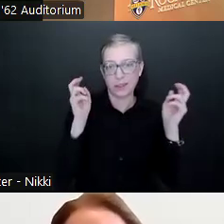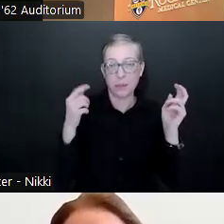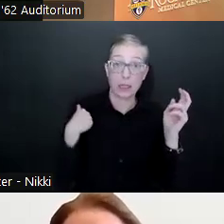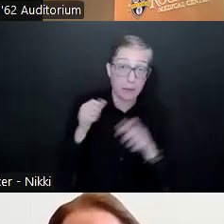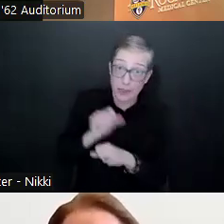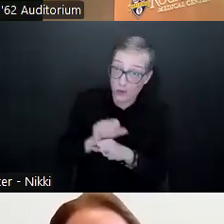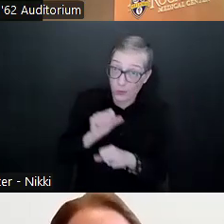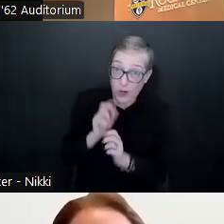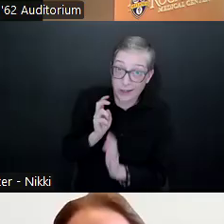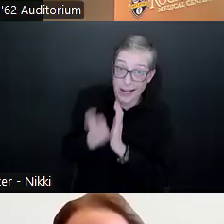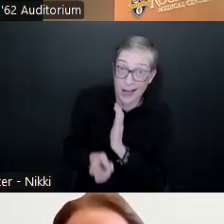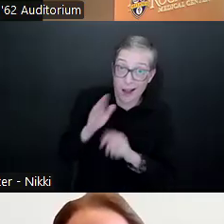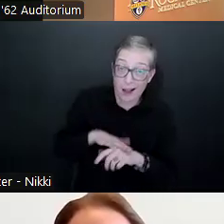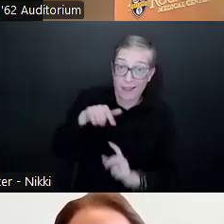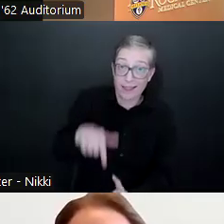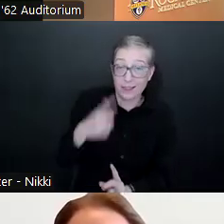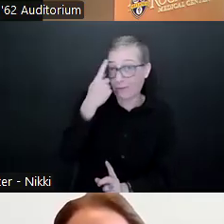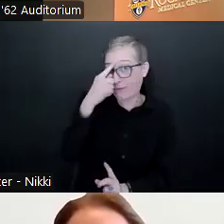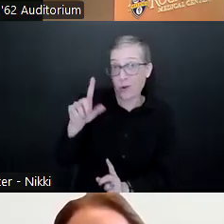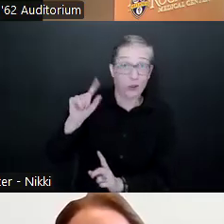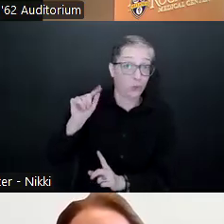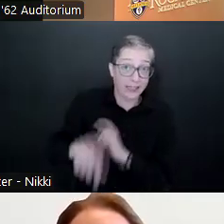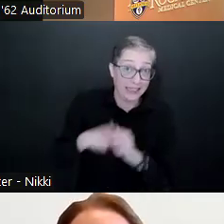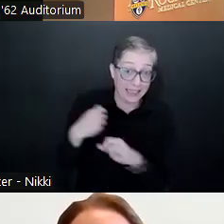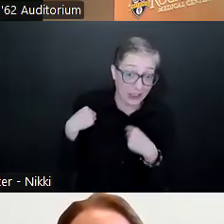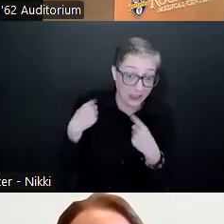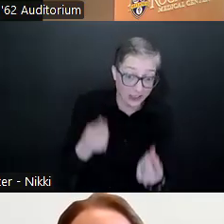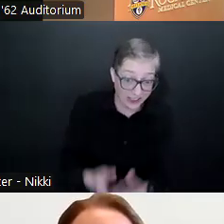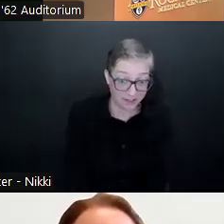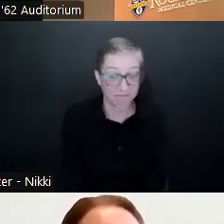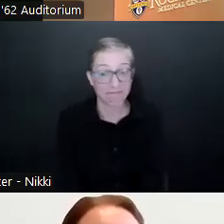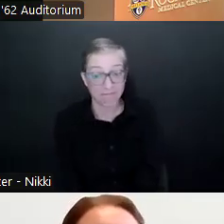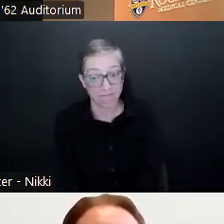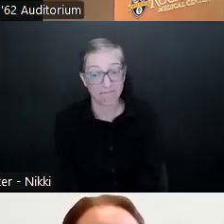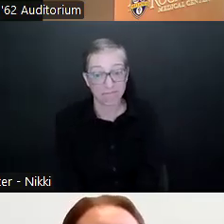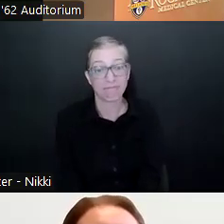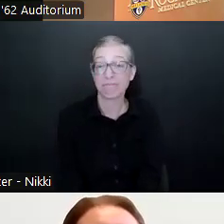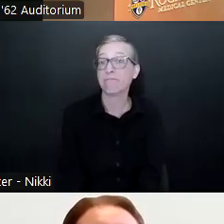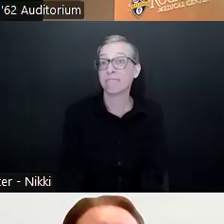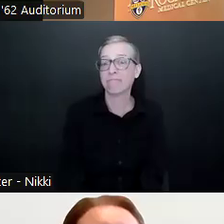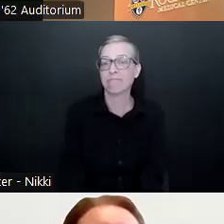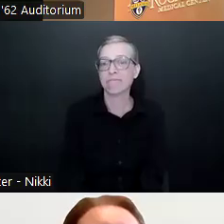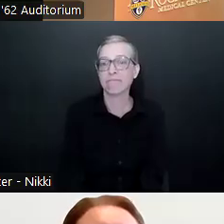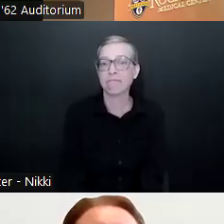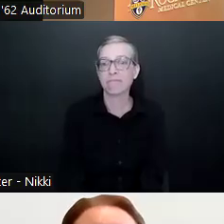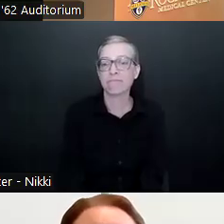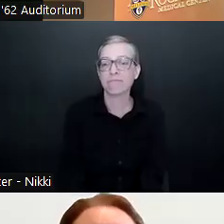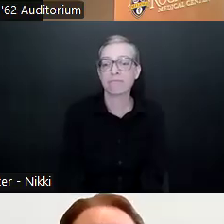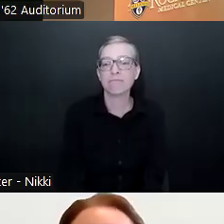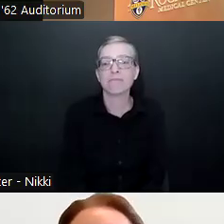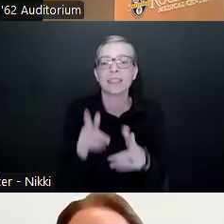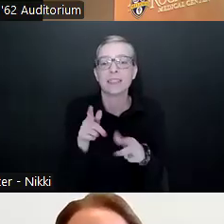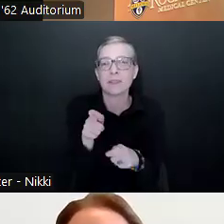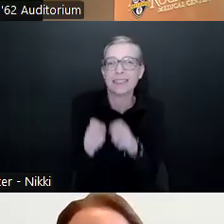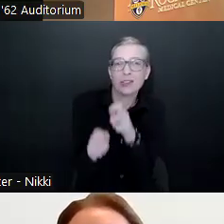years, mentalizing and personality pathology. I'm going to just swap my presenter